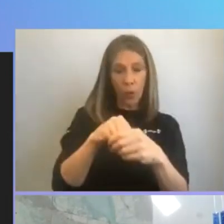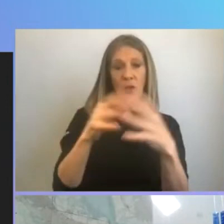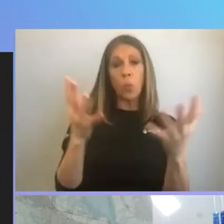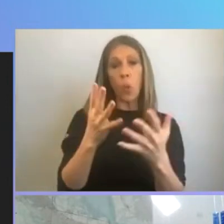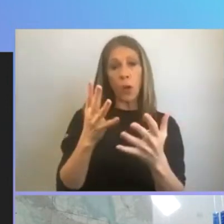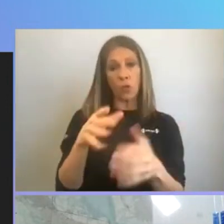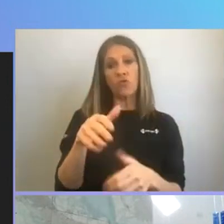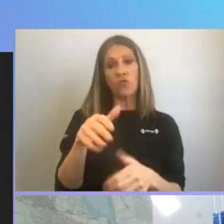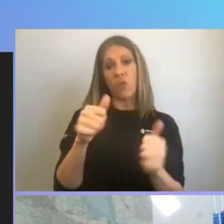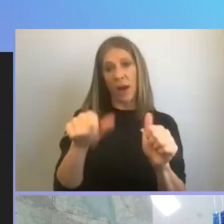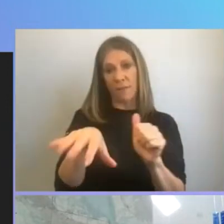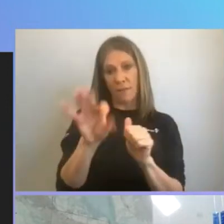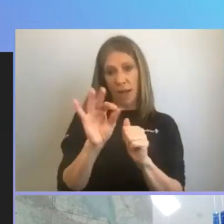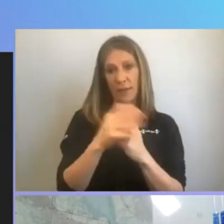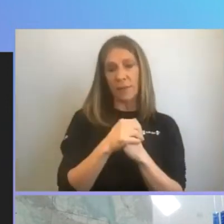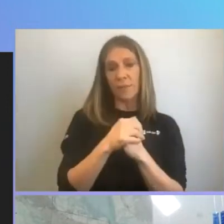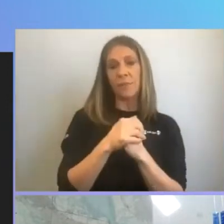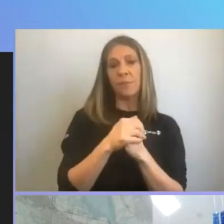working